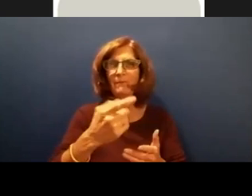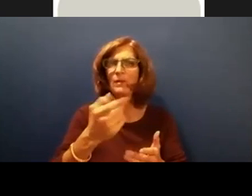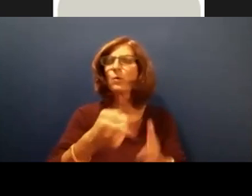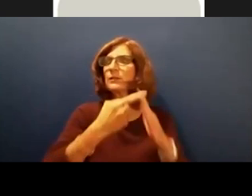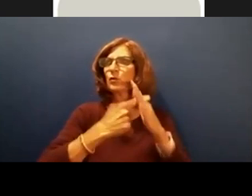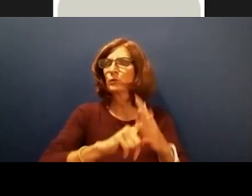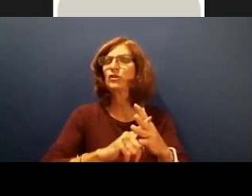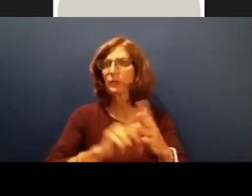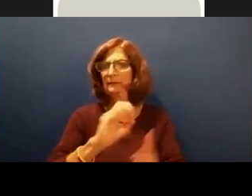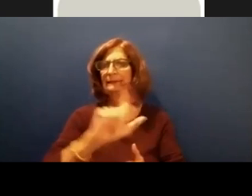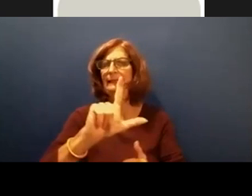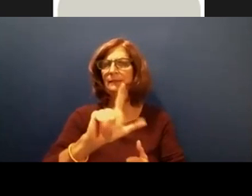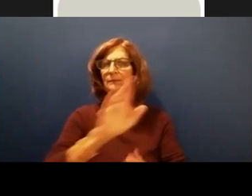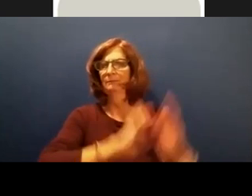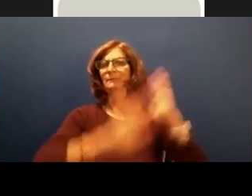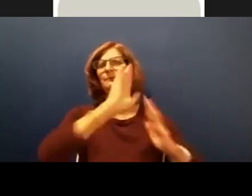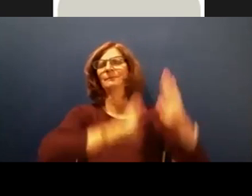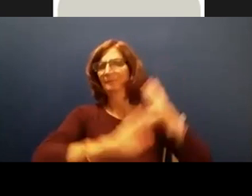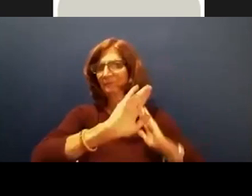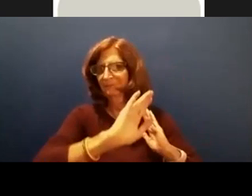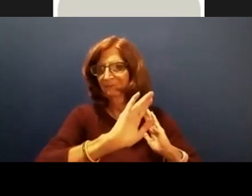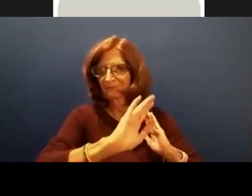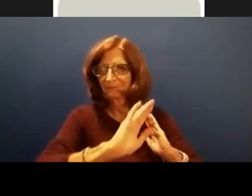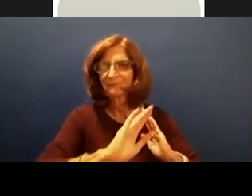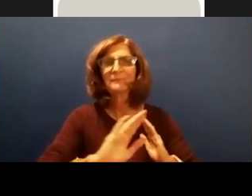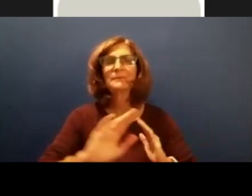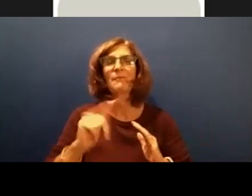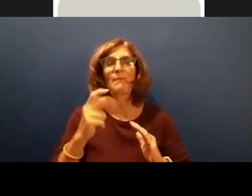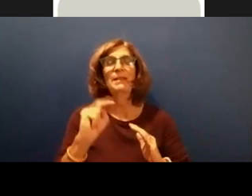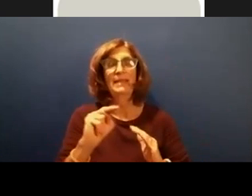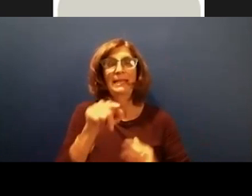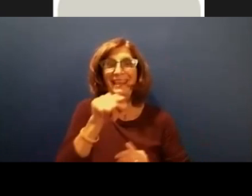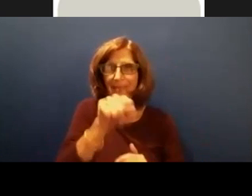from a different era of the URA, and then Samara Road